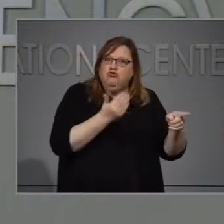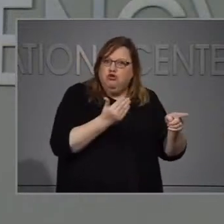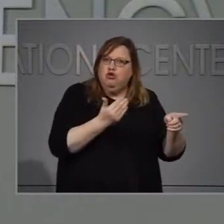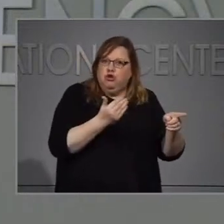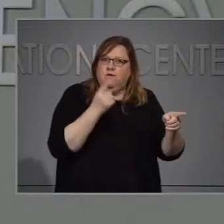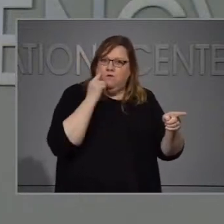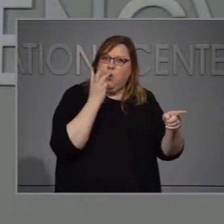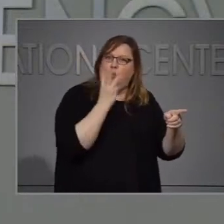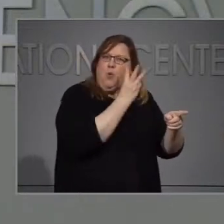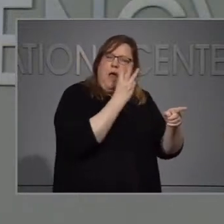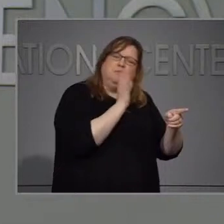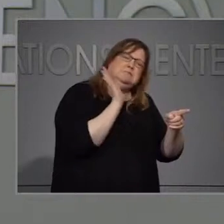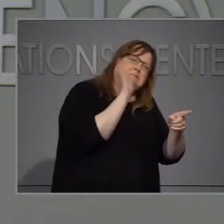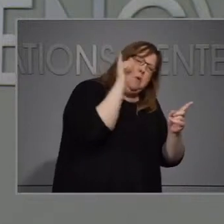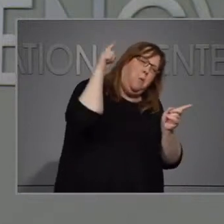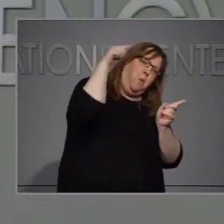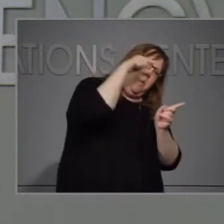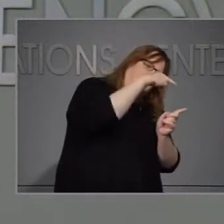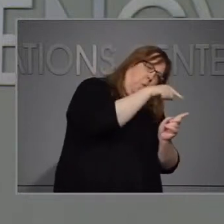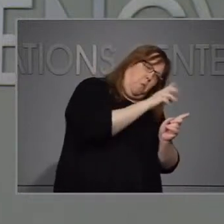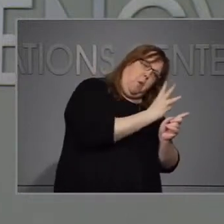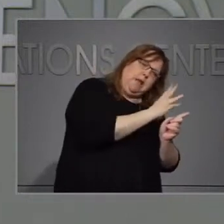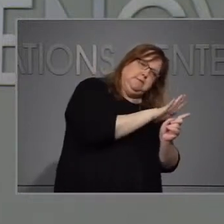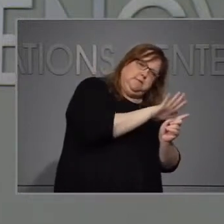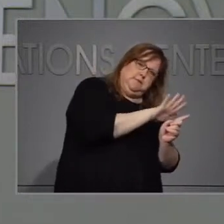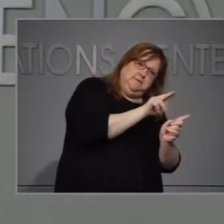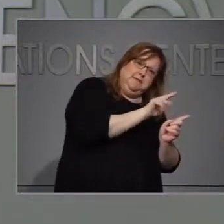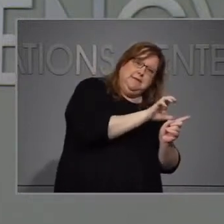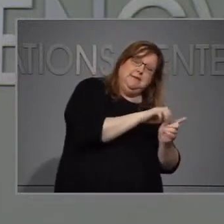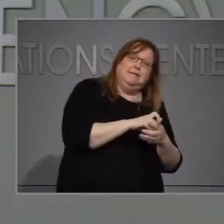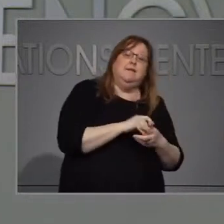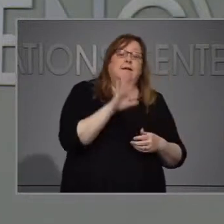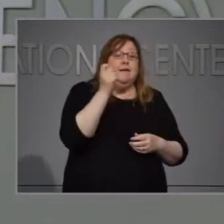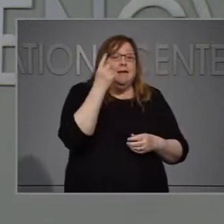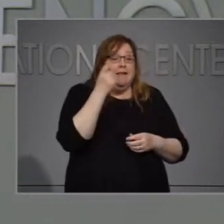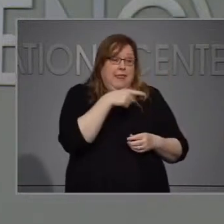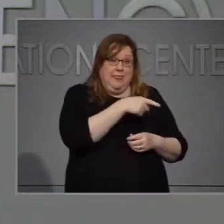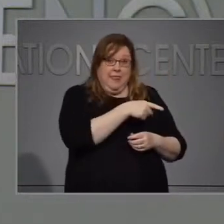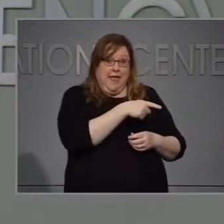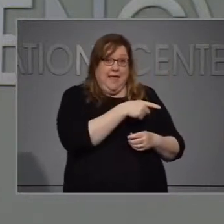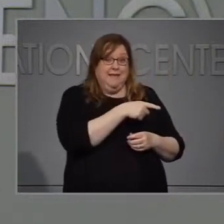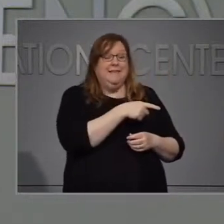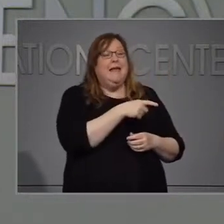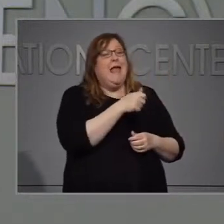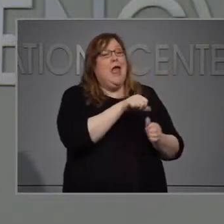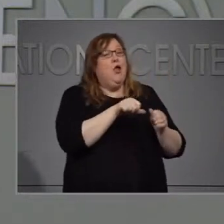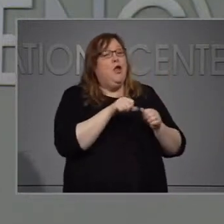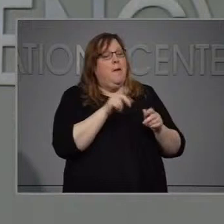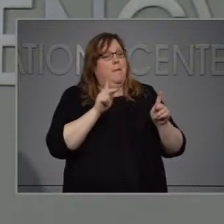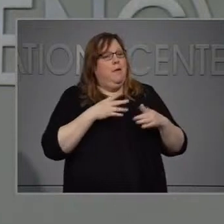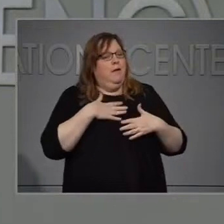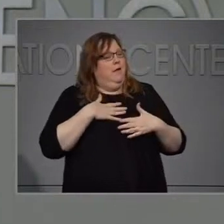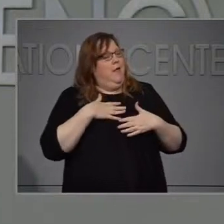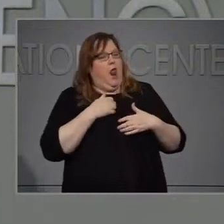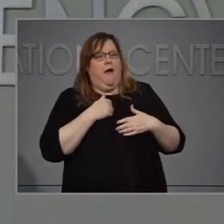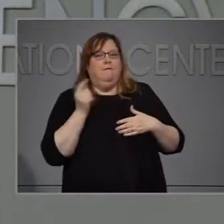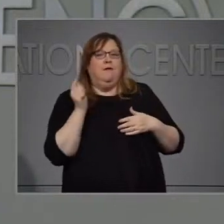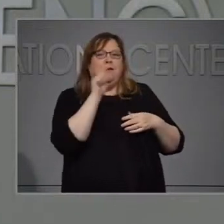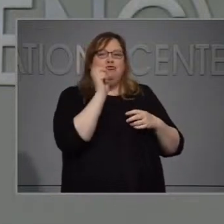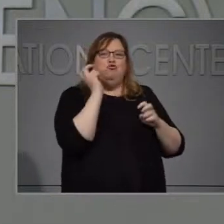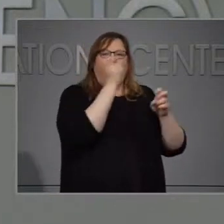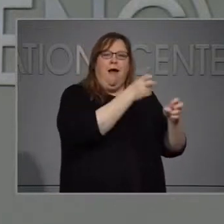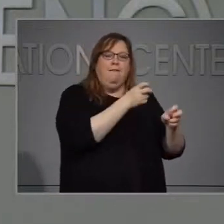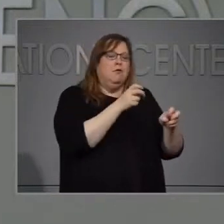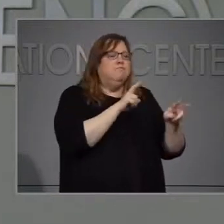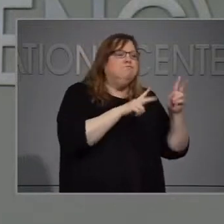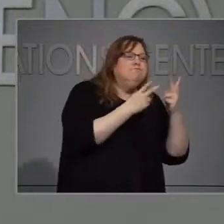the most western part of our state. But that is where they also get a lot of influx of folks coming into our state. So it doesn't